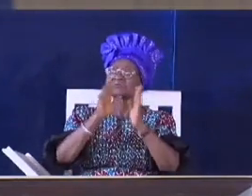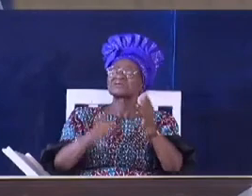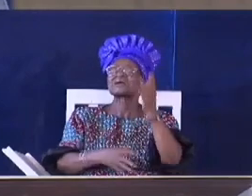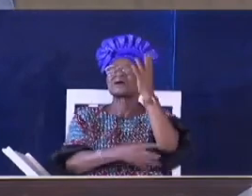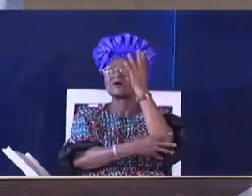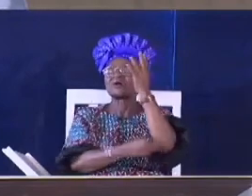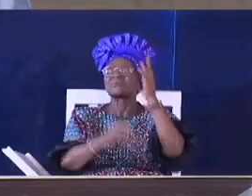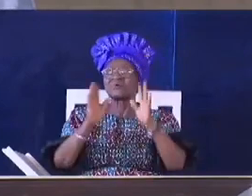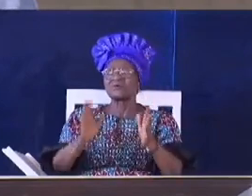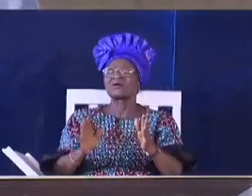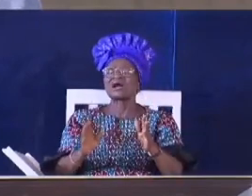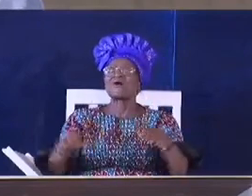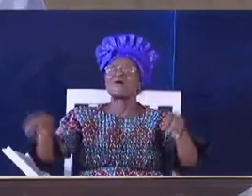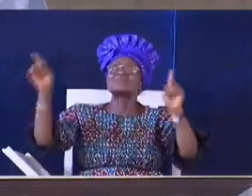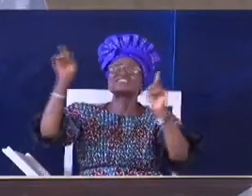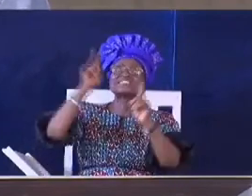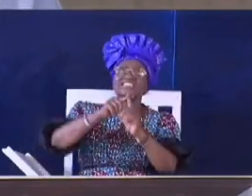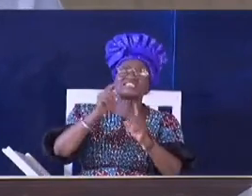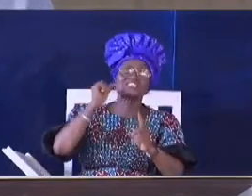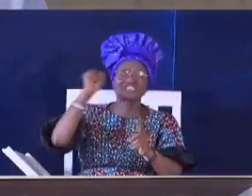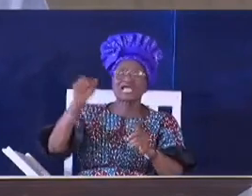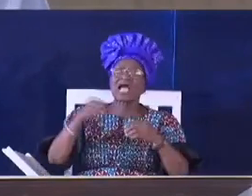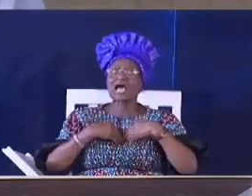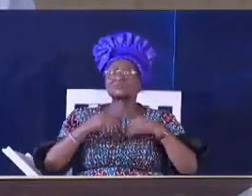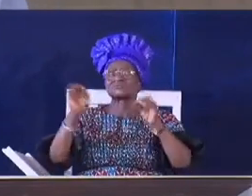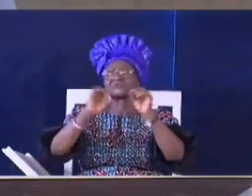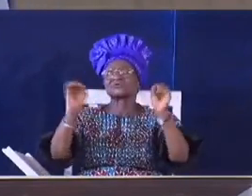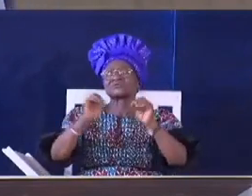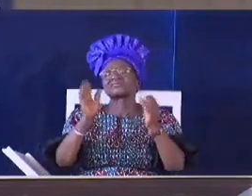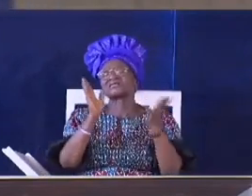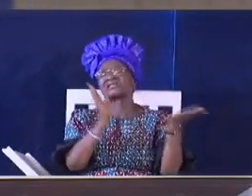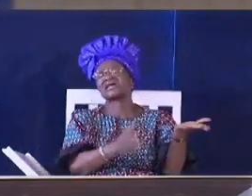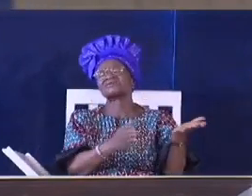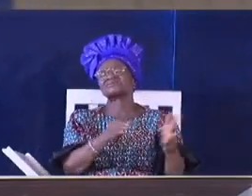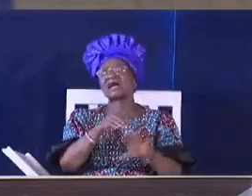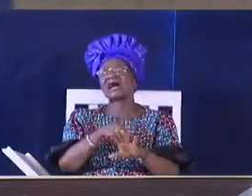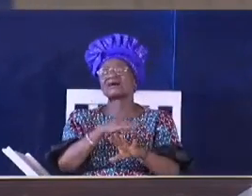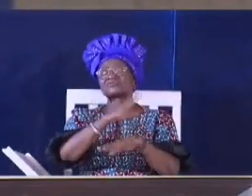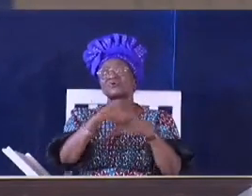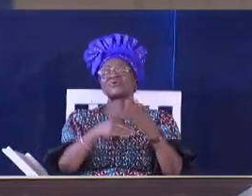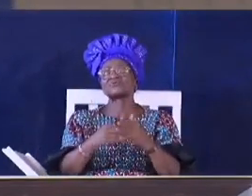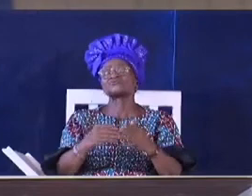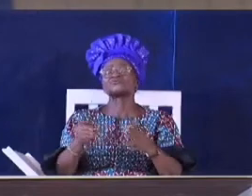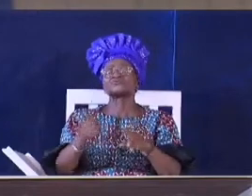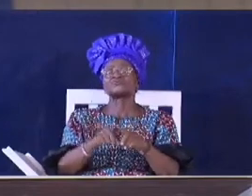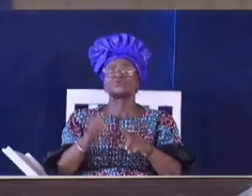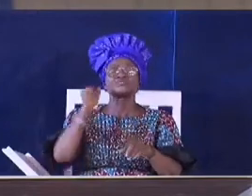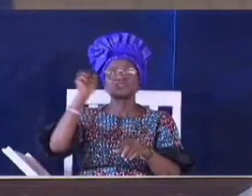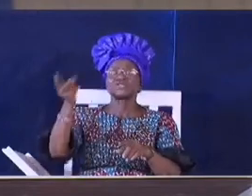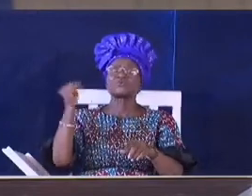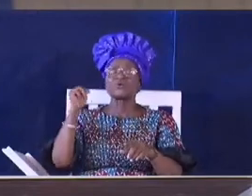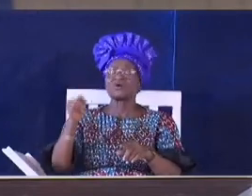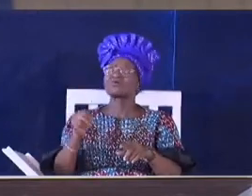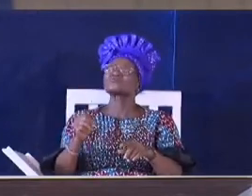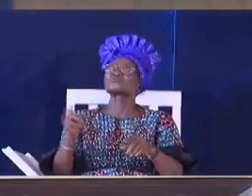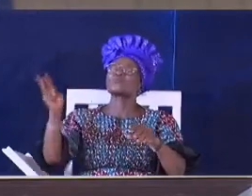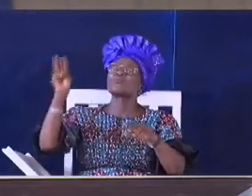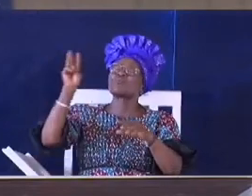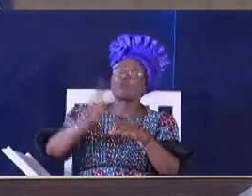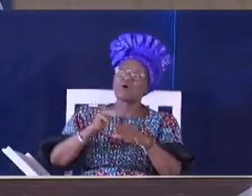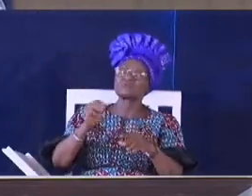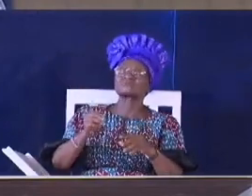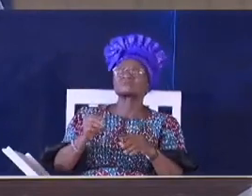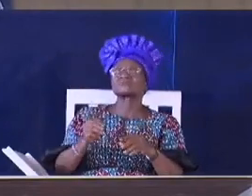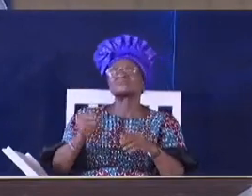had nothing left at all. And by now, she was much worse than at the beginning of the problem. Step